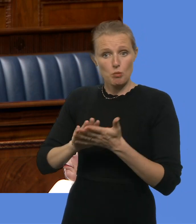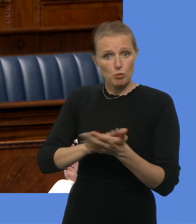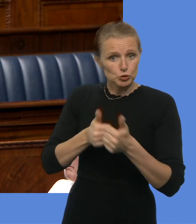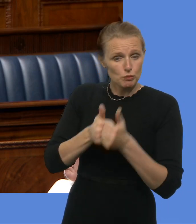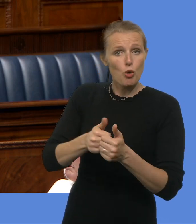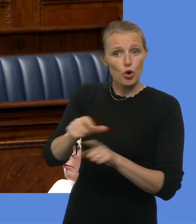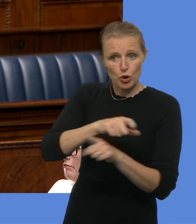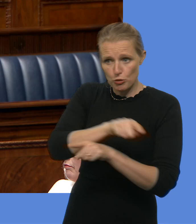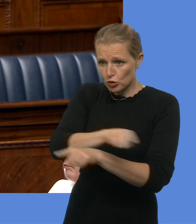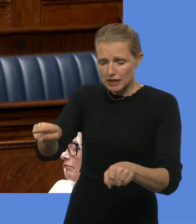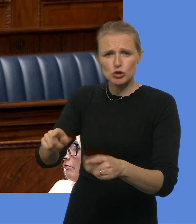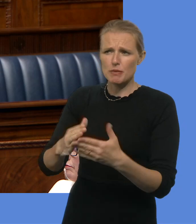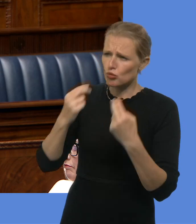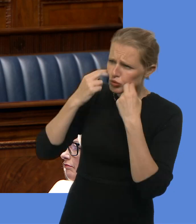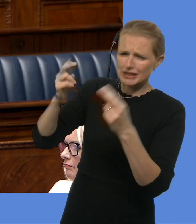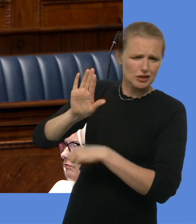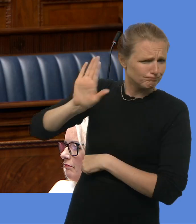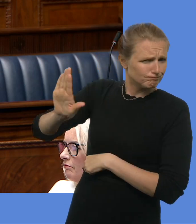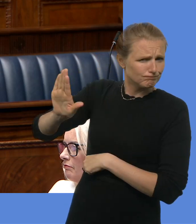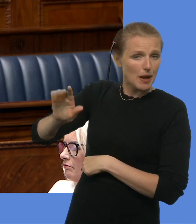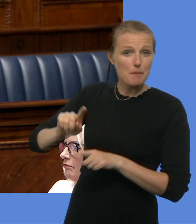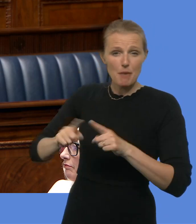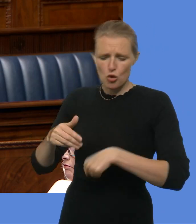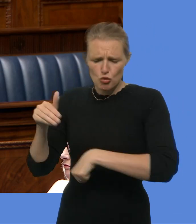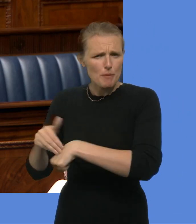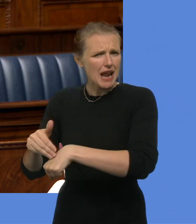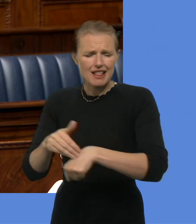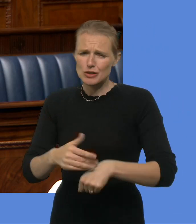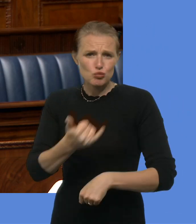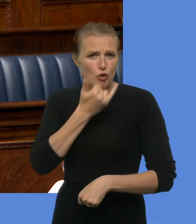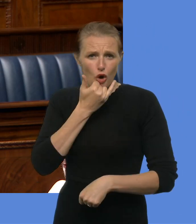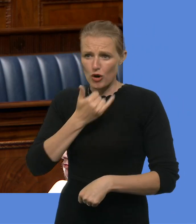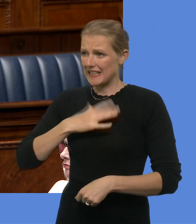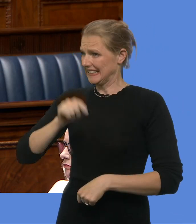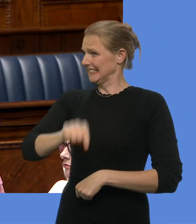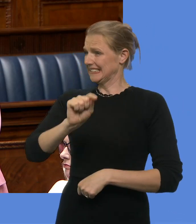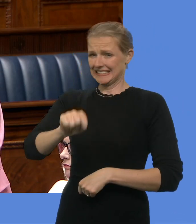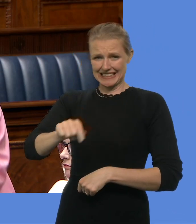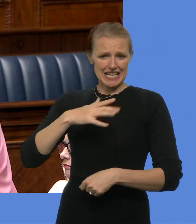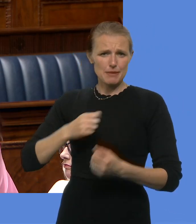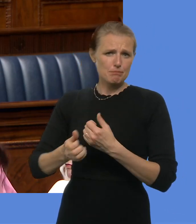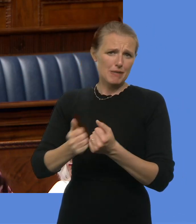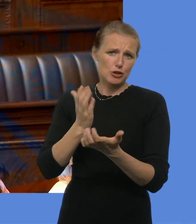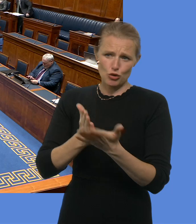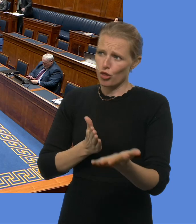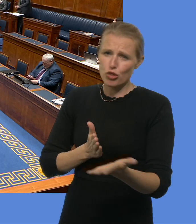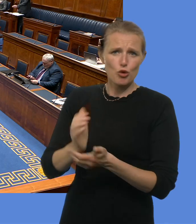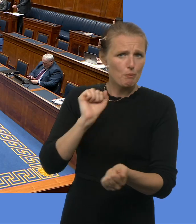that resilience, but criminality is wrong. It was always wrong. It needs to be called out, and it needs that robust approach. Mark